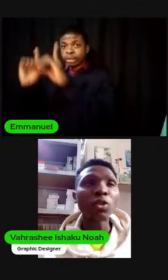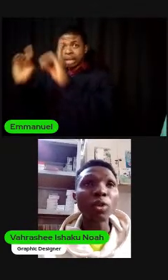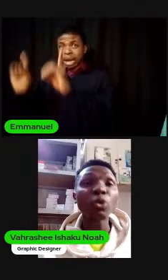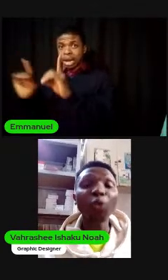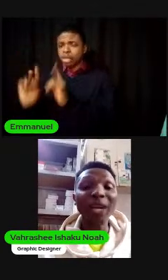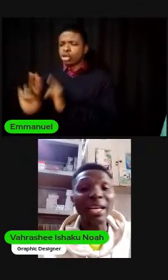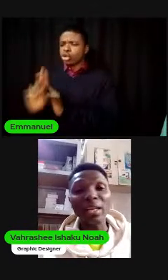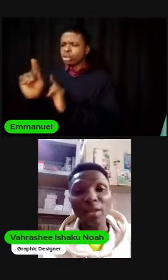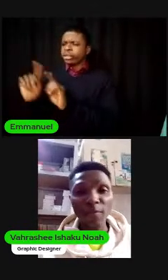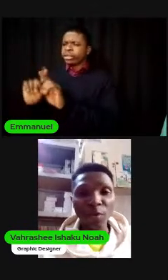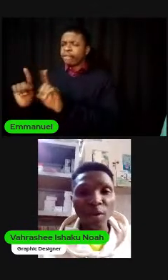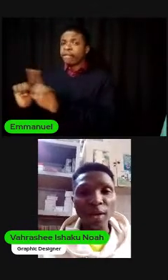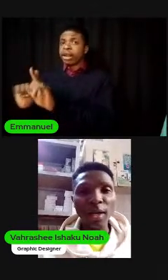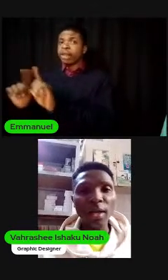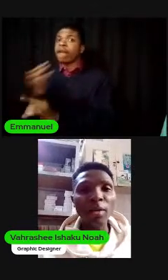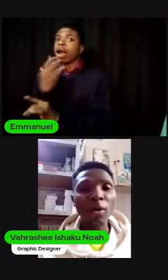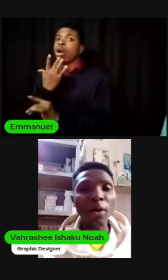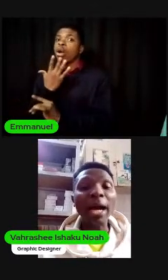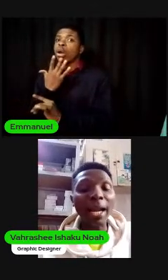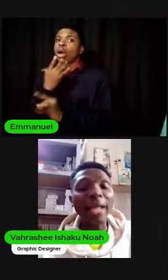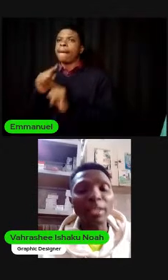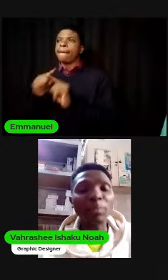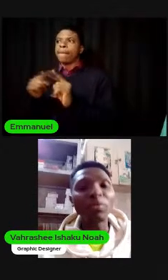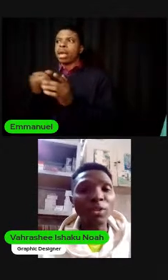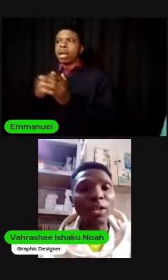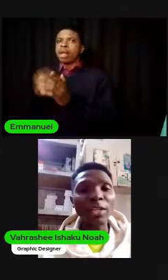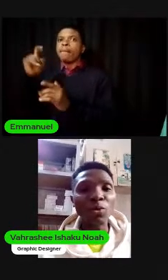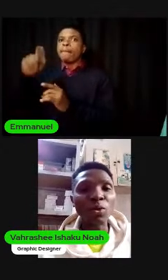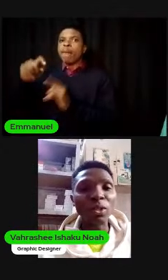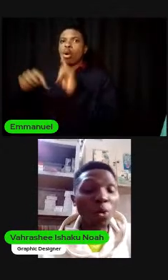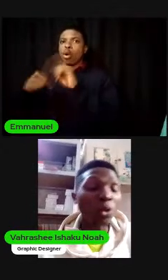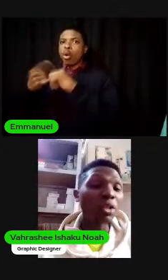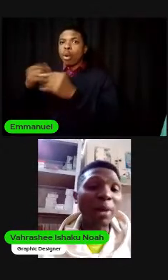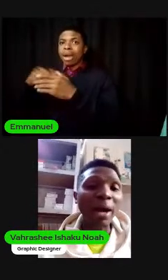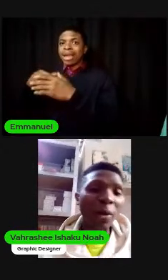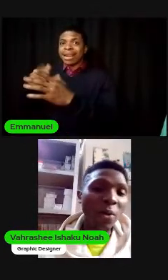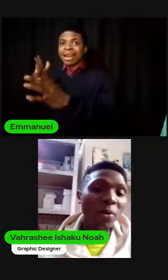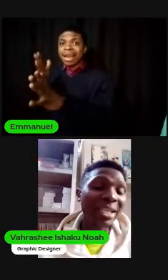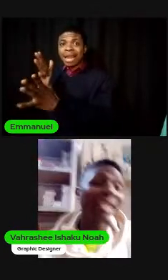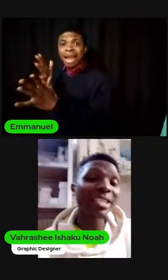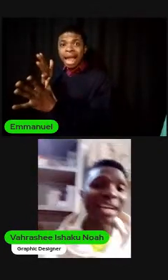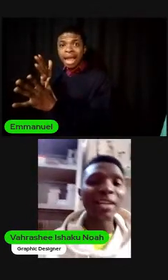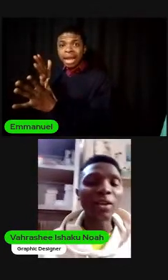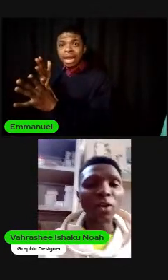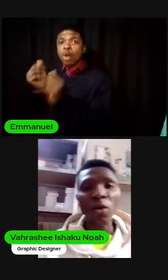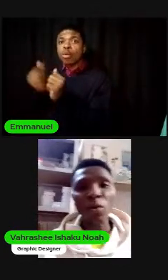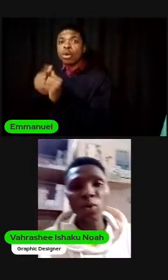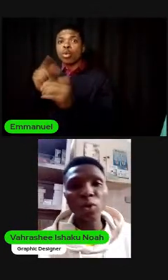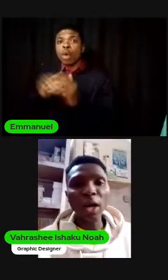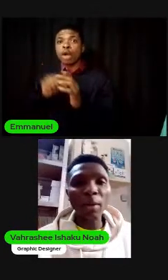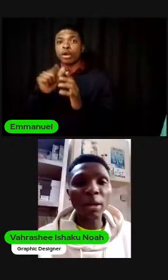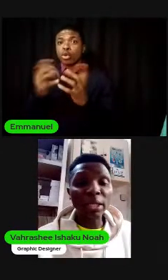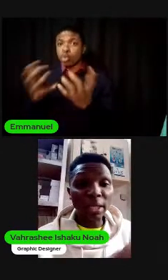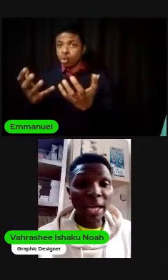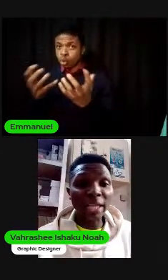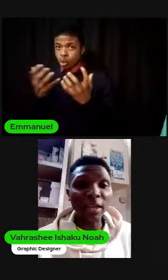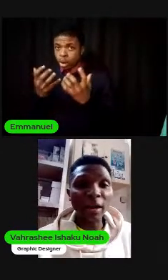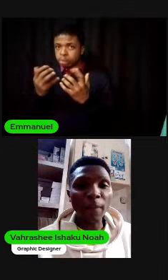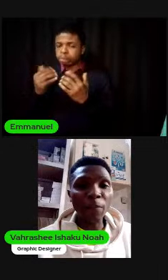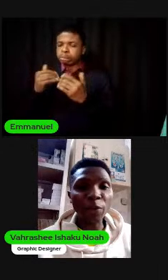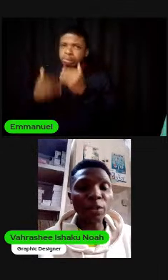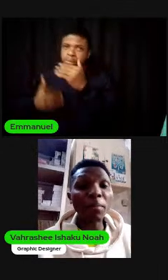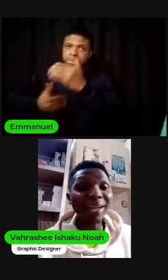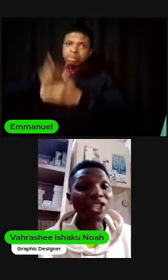think subsequently in the other classes, previous classes, we'll go deeper. When we start designing, we'll talk about